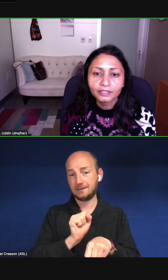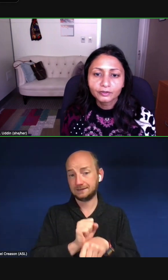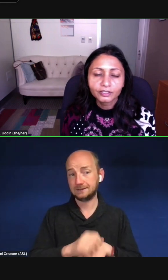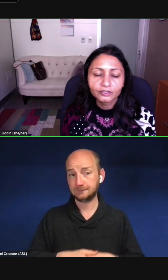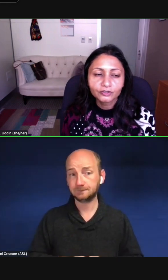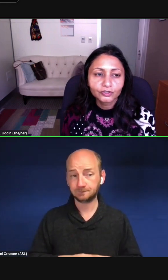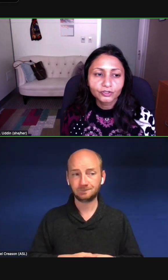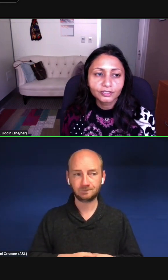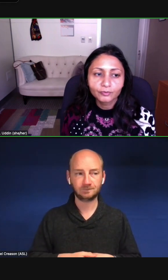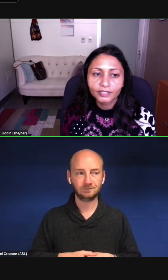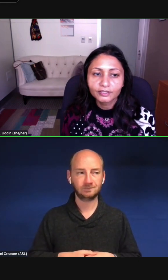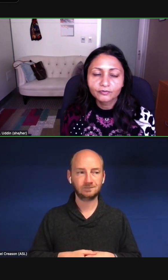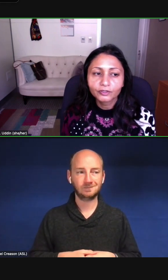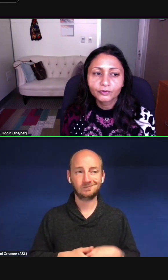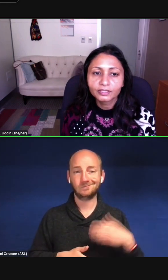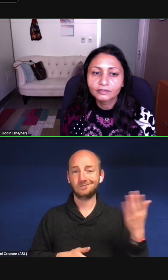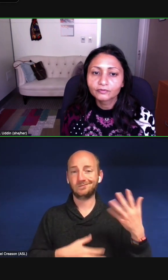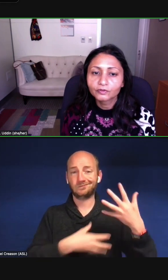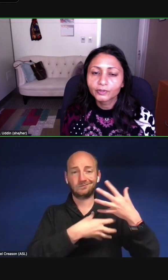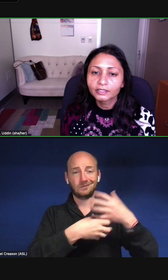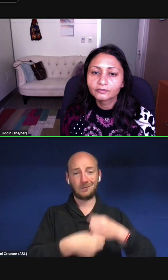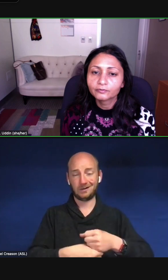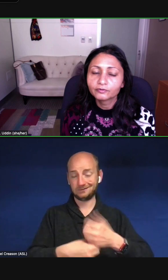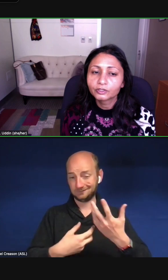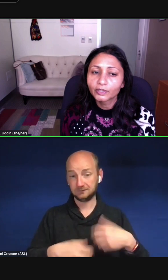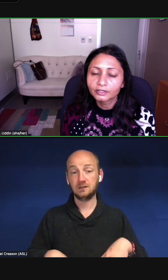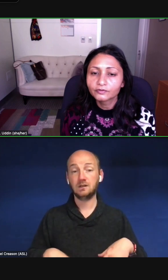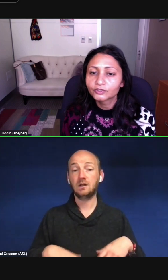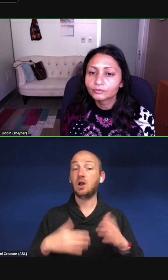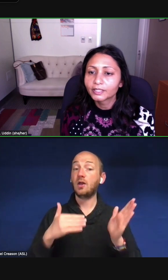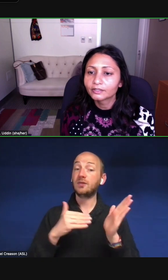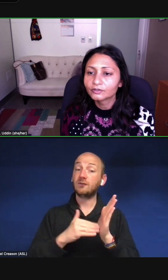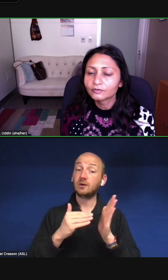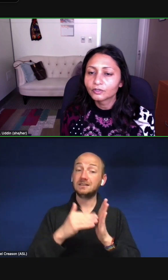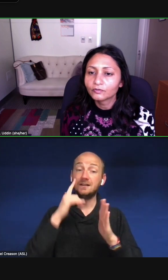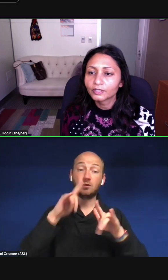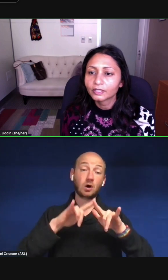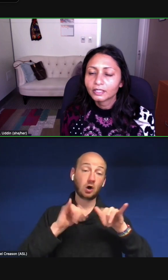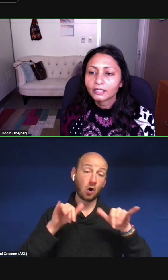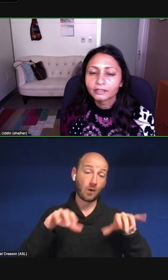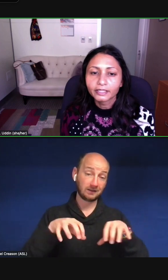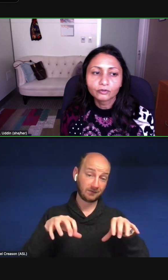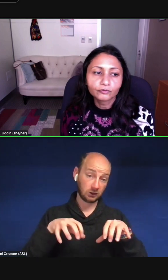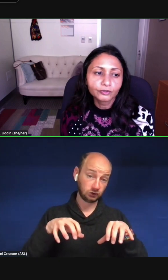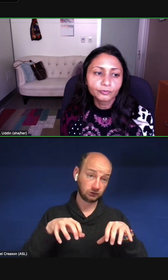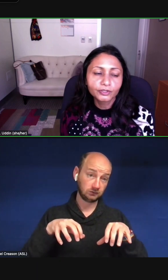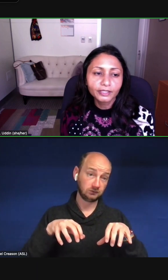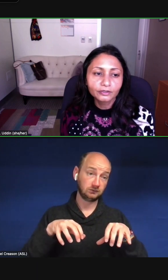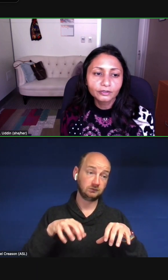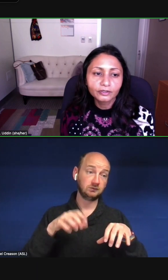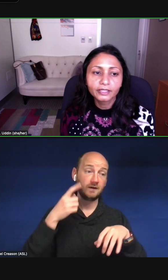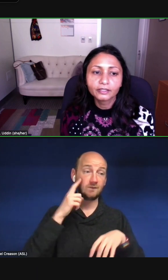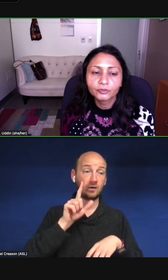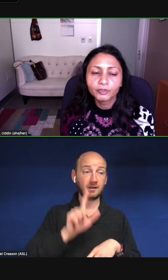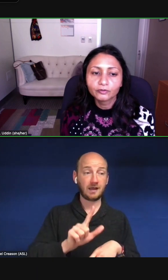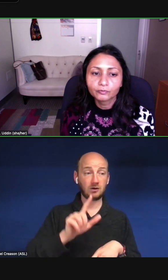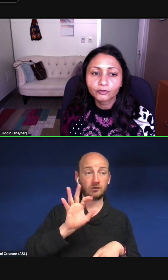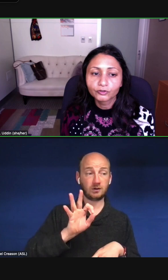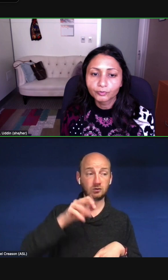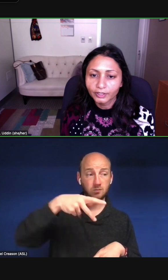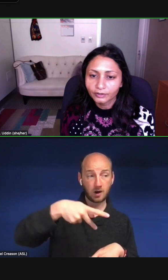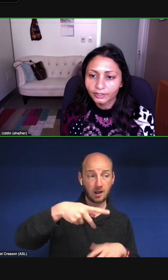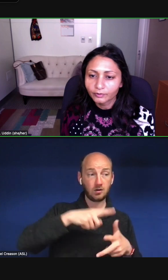So here, this is just to summarize the frequency of coactivation patterns involving lateral frontoparietal and